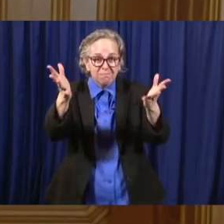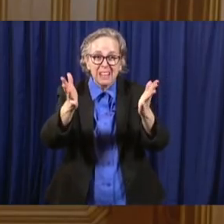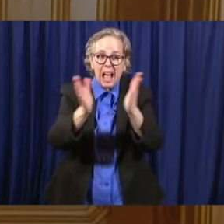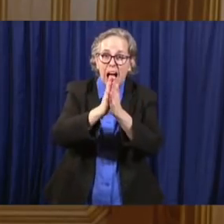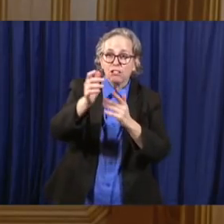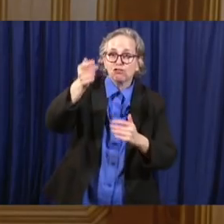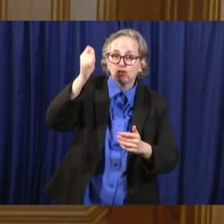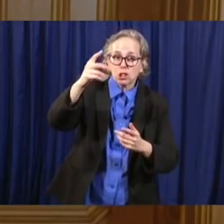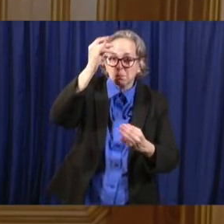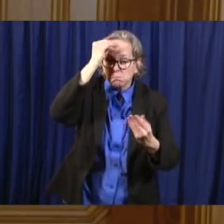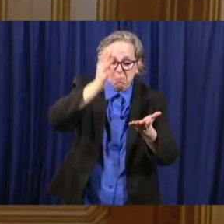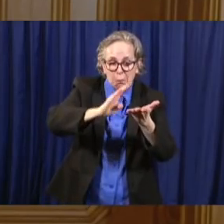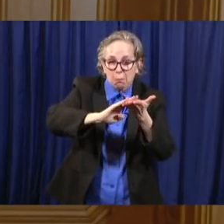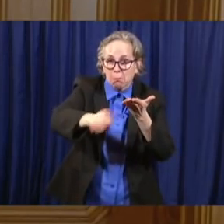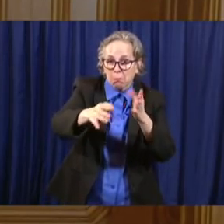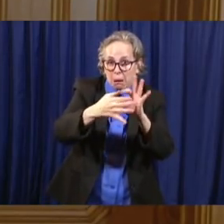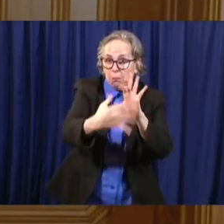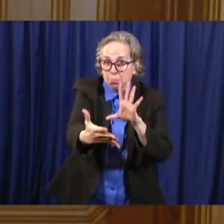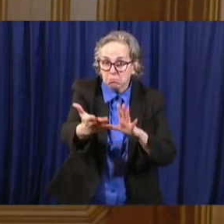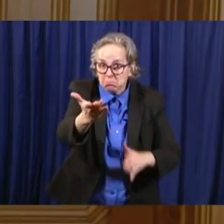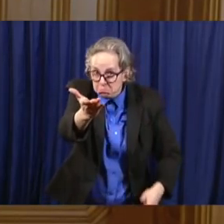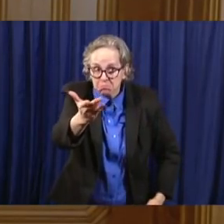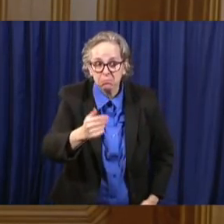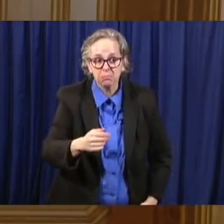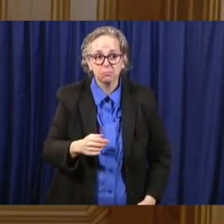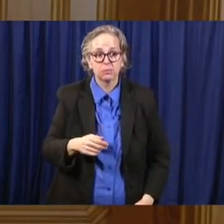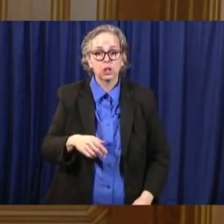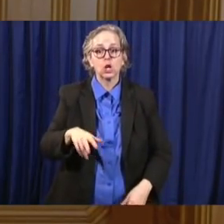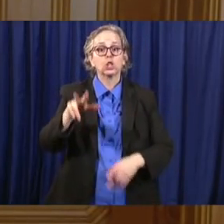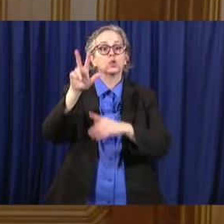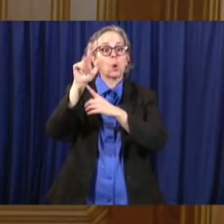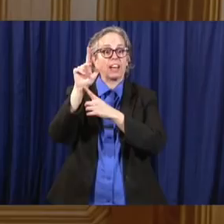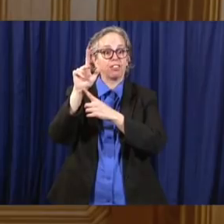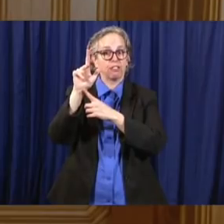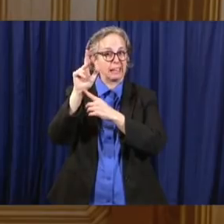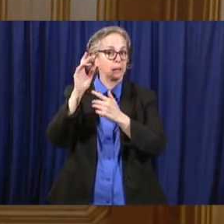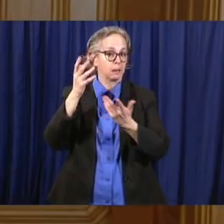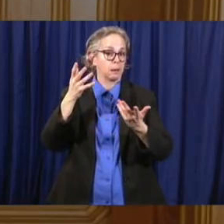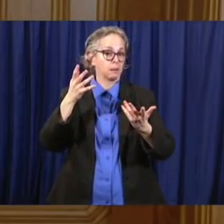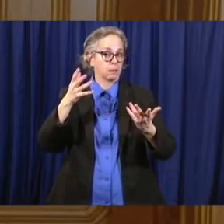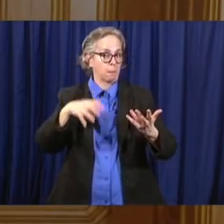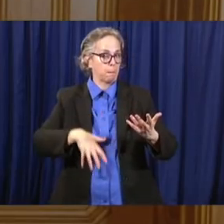23 of whom are pregnant or postpartum women.